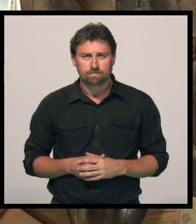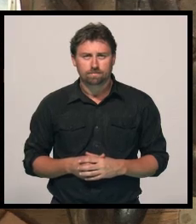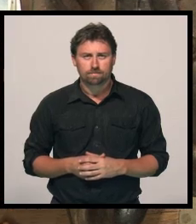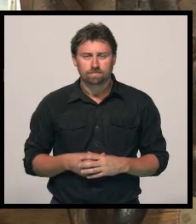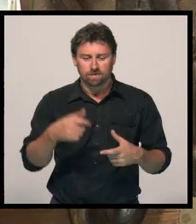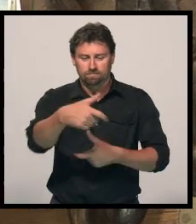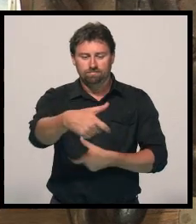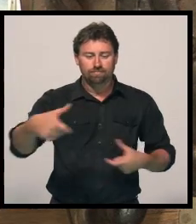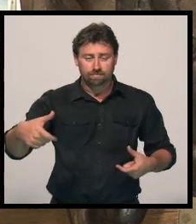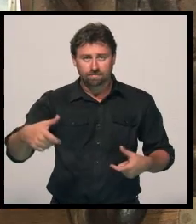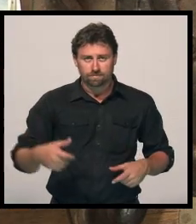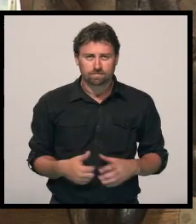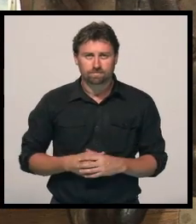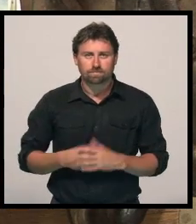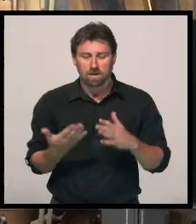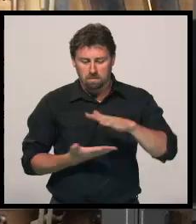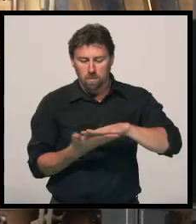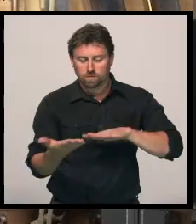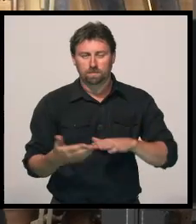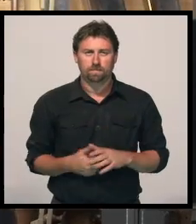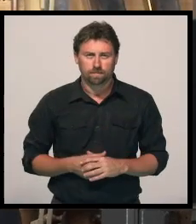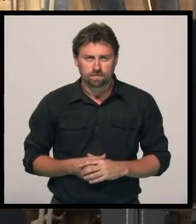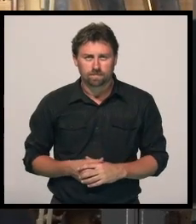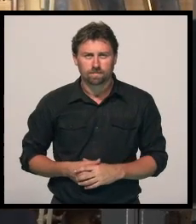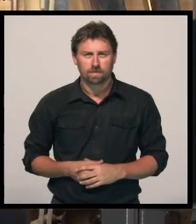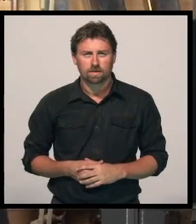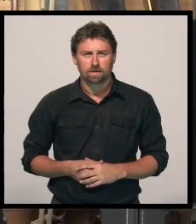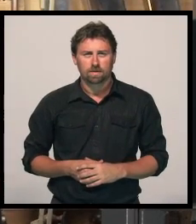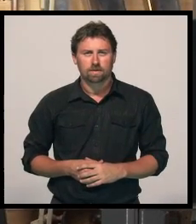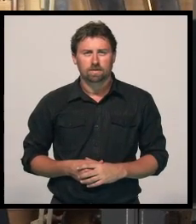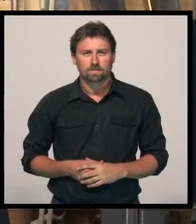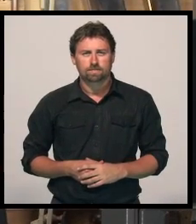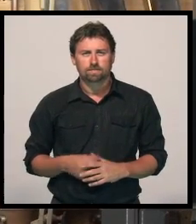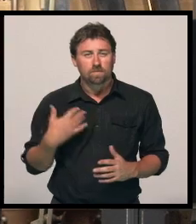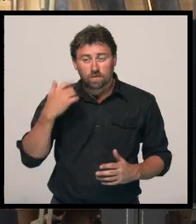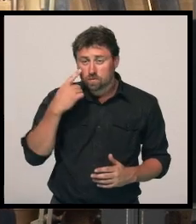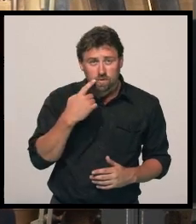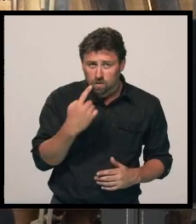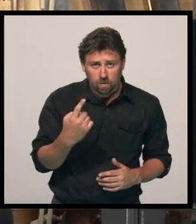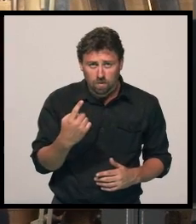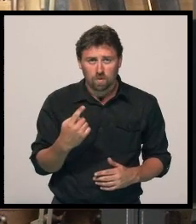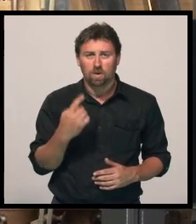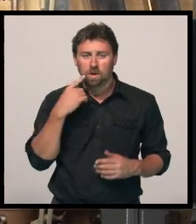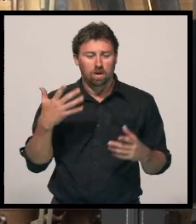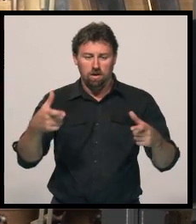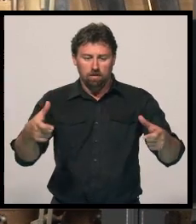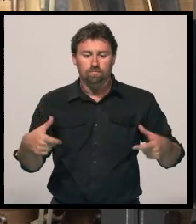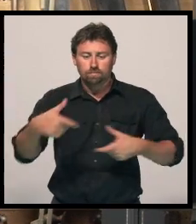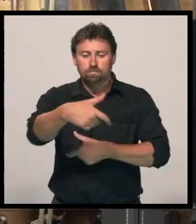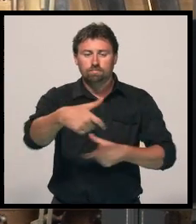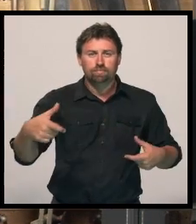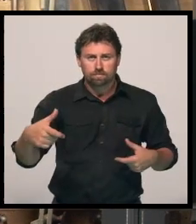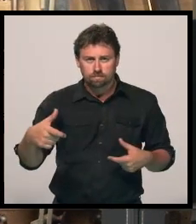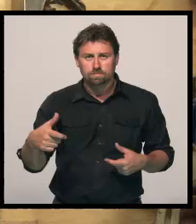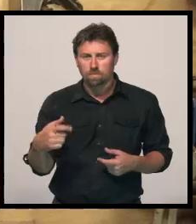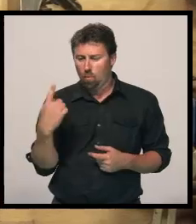two sides, and a base. I don't know if I mentioned before, but these sides are done in one piece and these two ends were